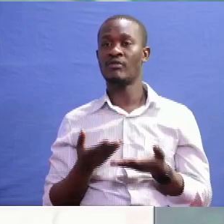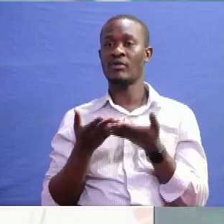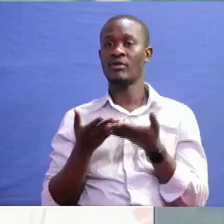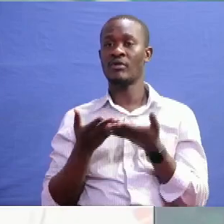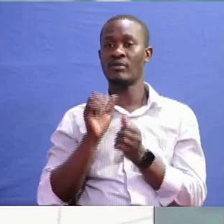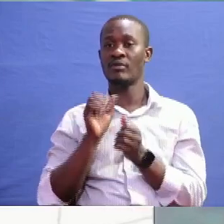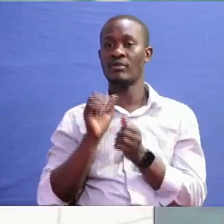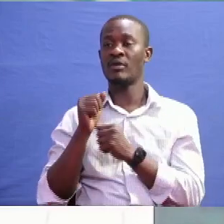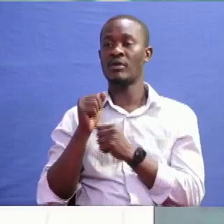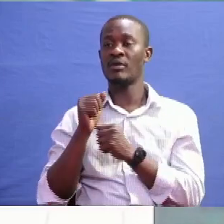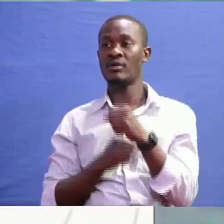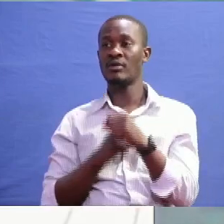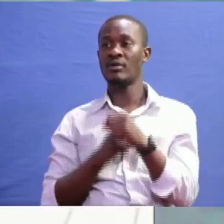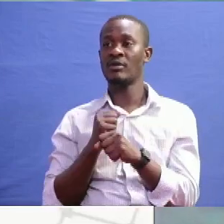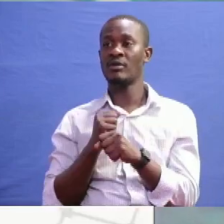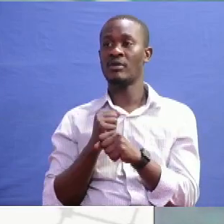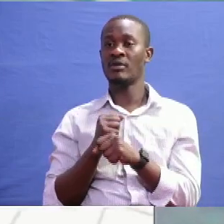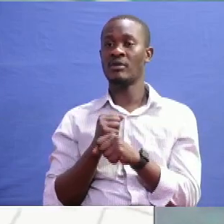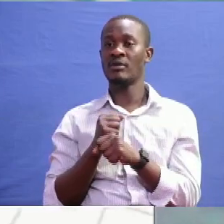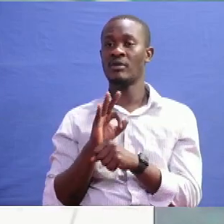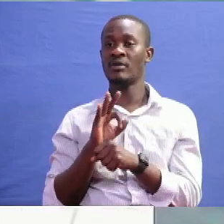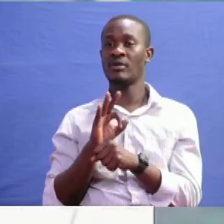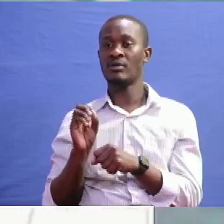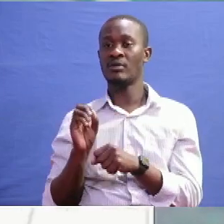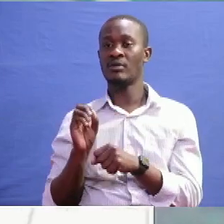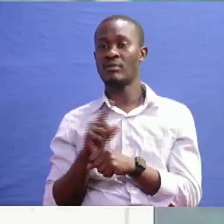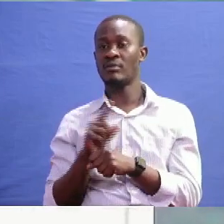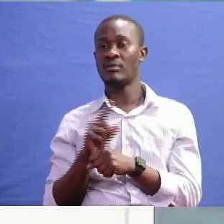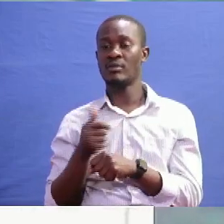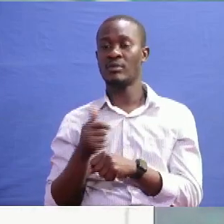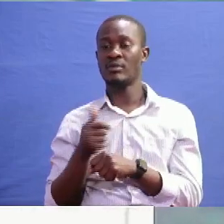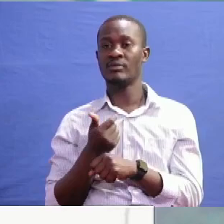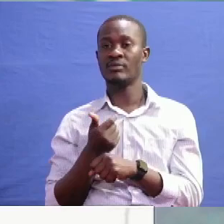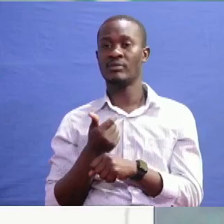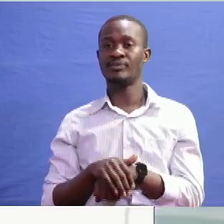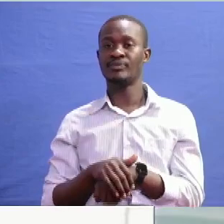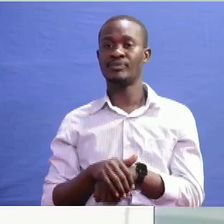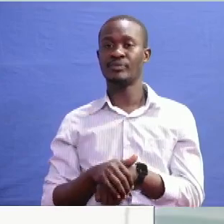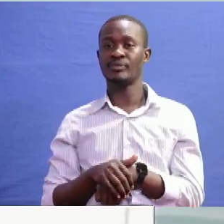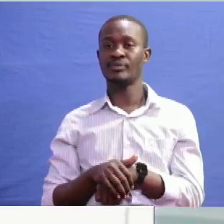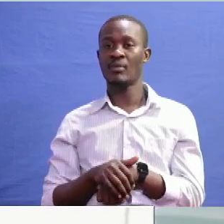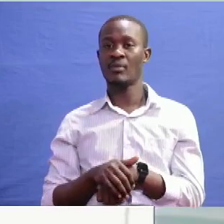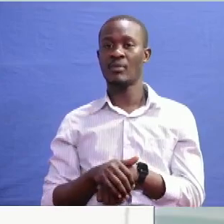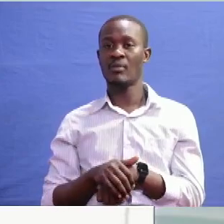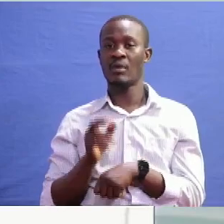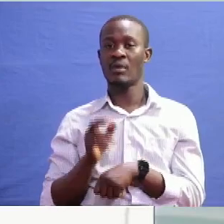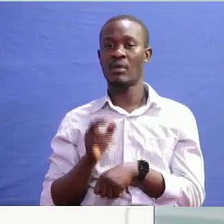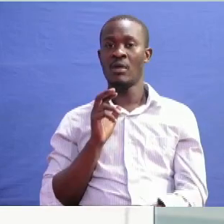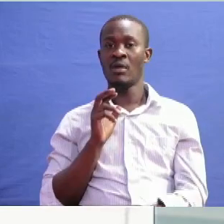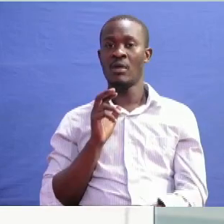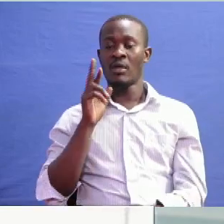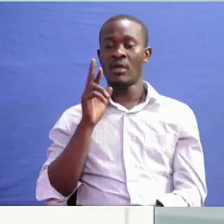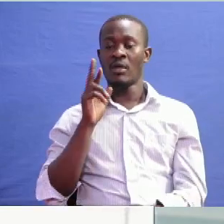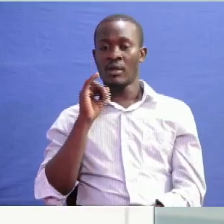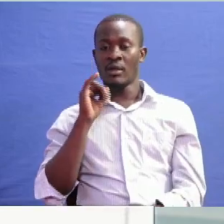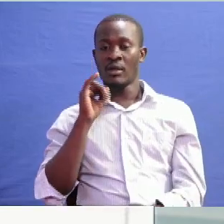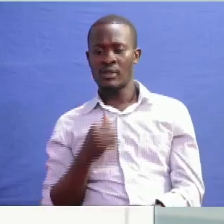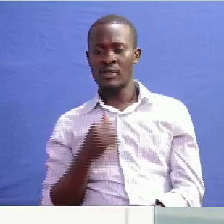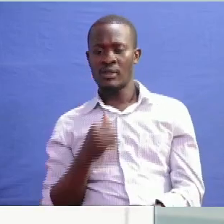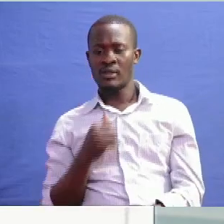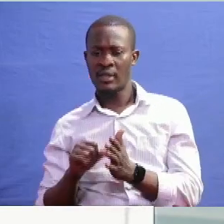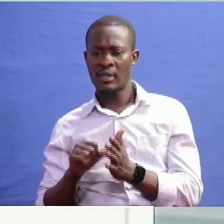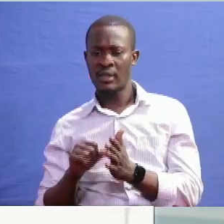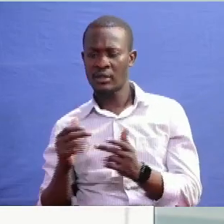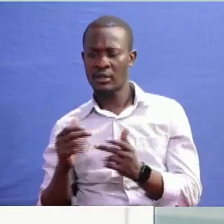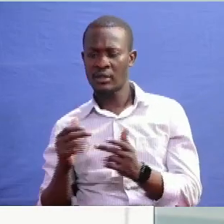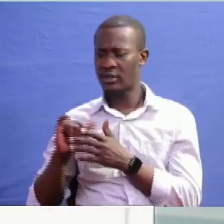can be able to pay is about 8,000 shillings per month. Okay. Yeah. All right. Well, there is another, issue that has been raised,